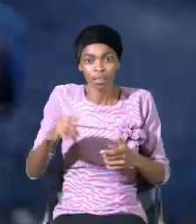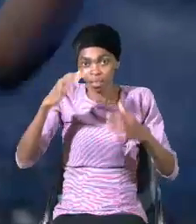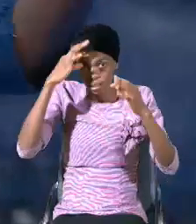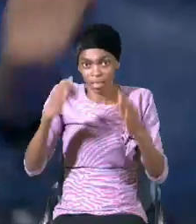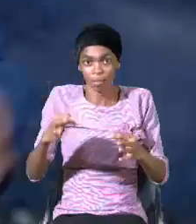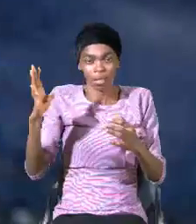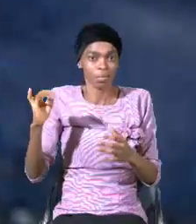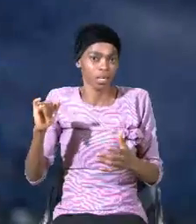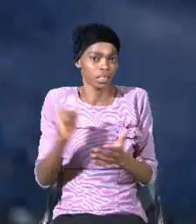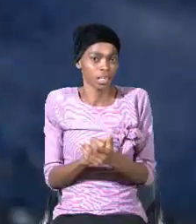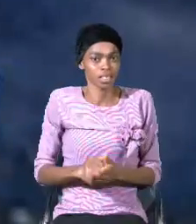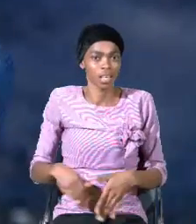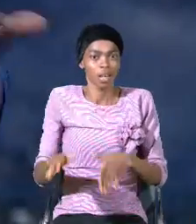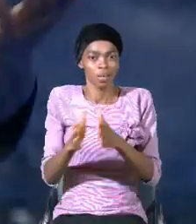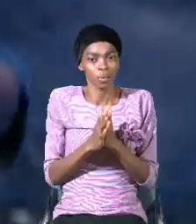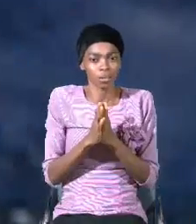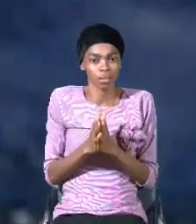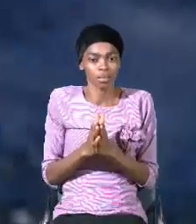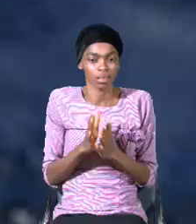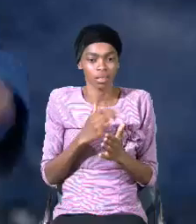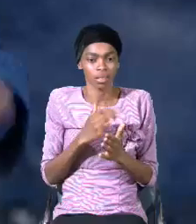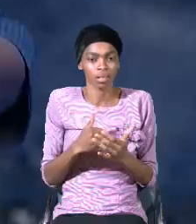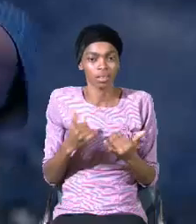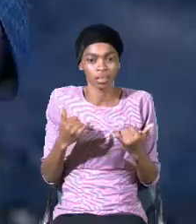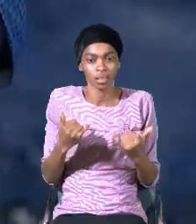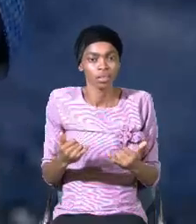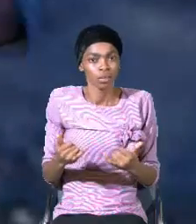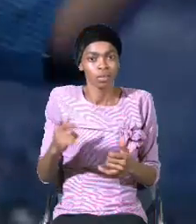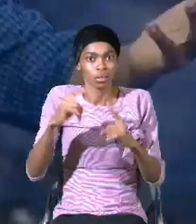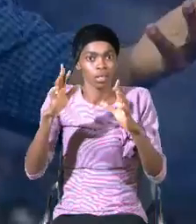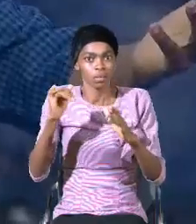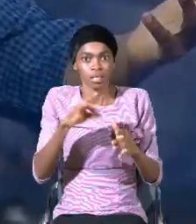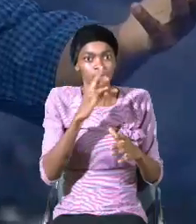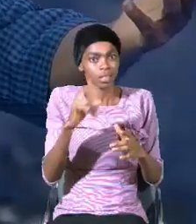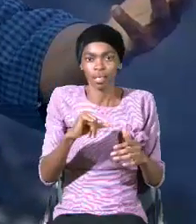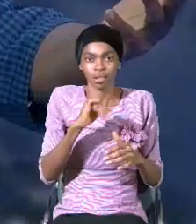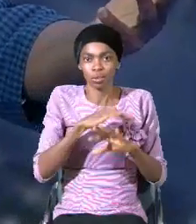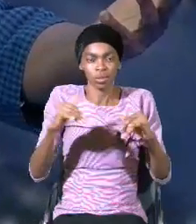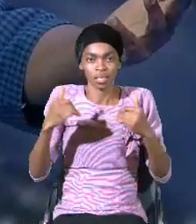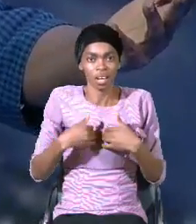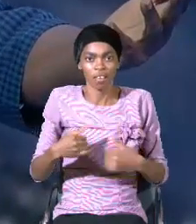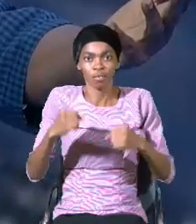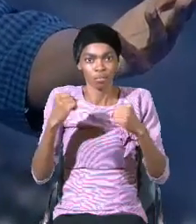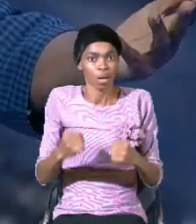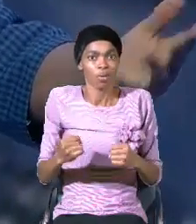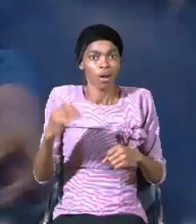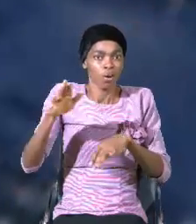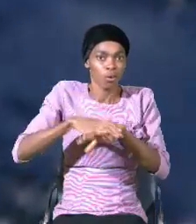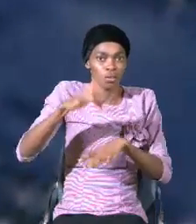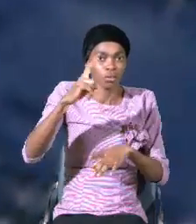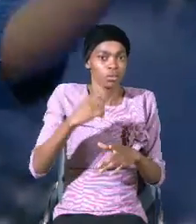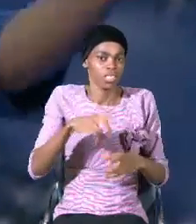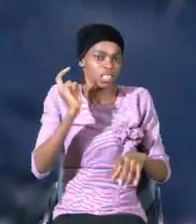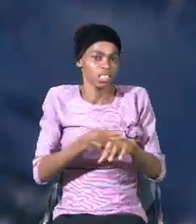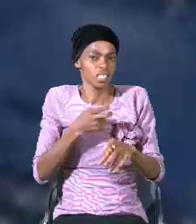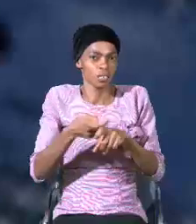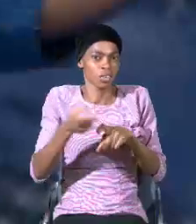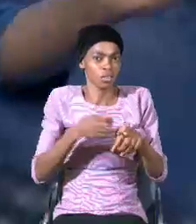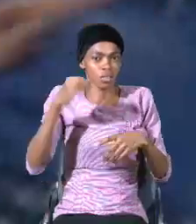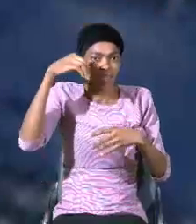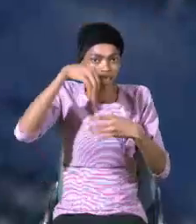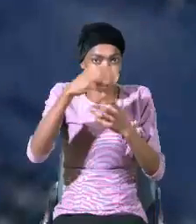there. They don't have any power on you. And the difficulties are still there in the world. They don't have